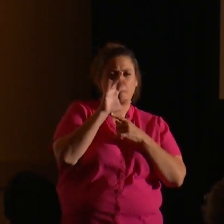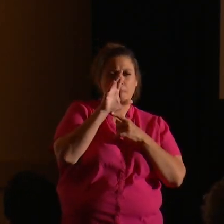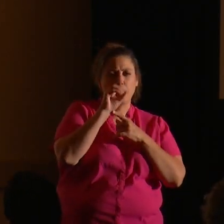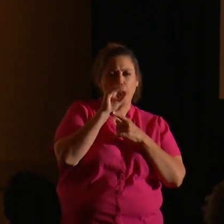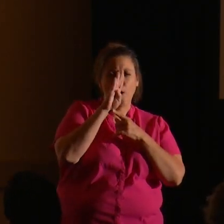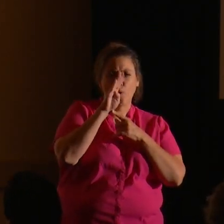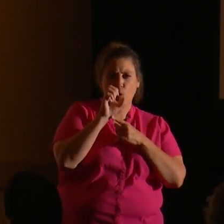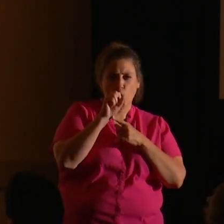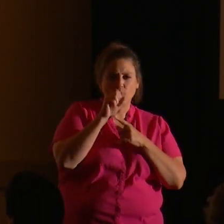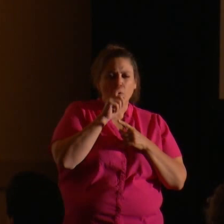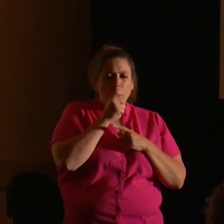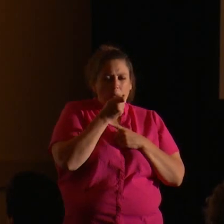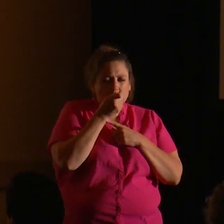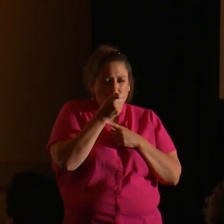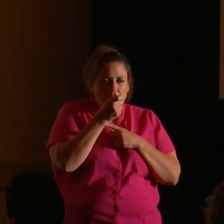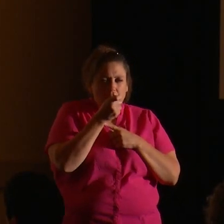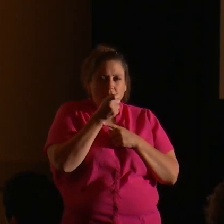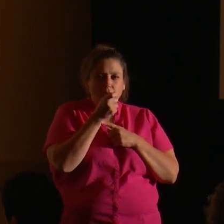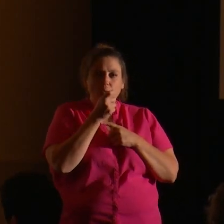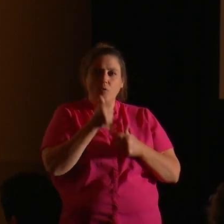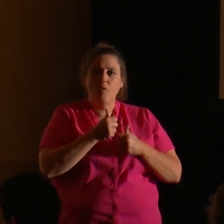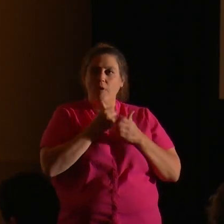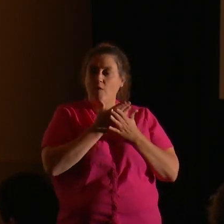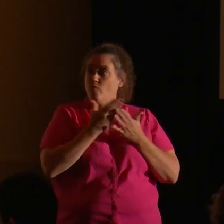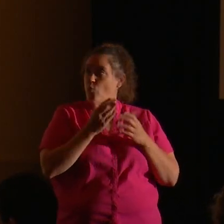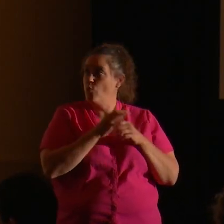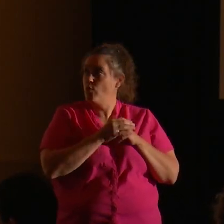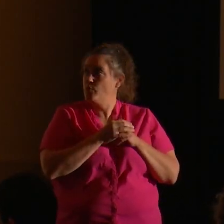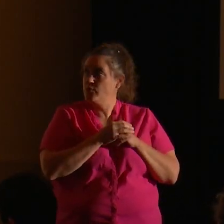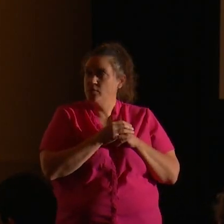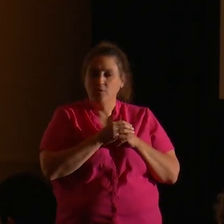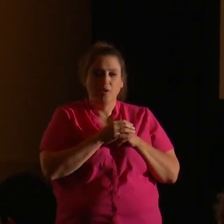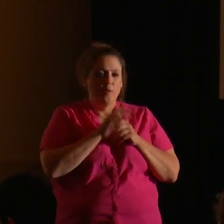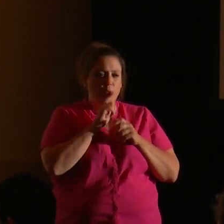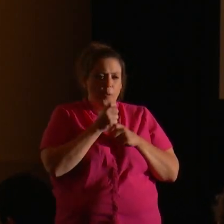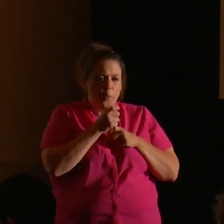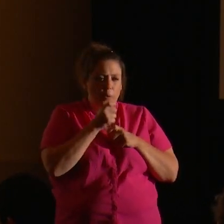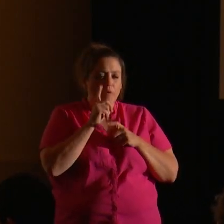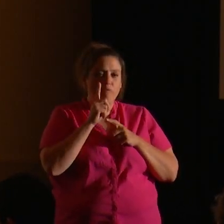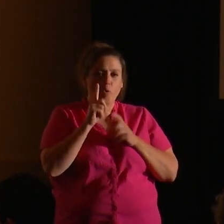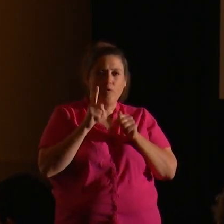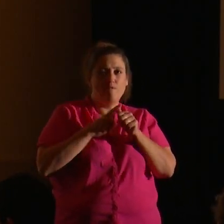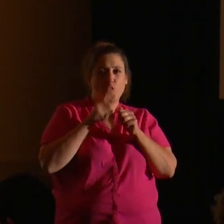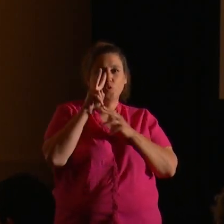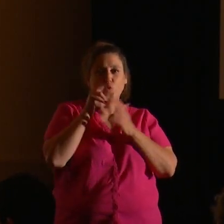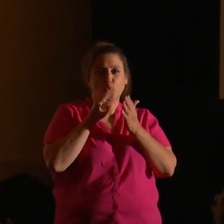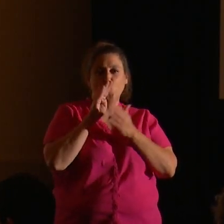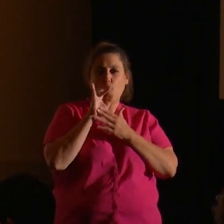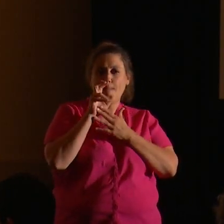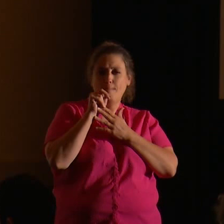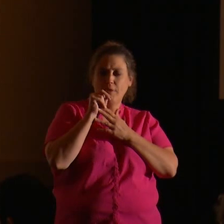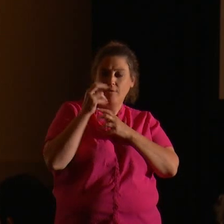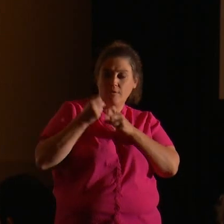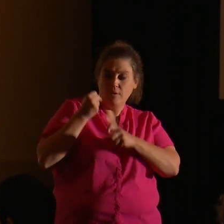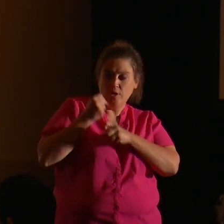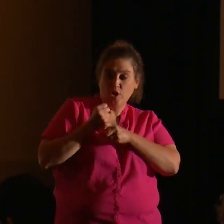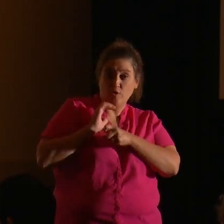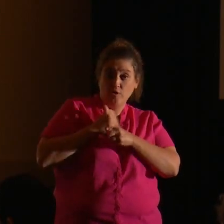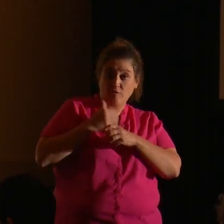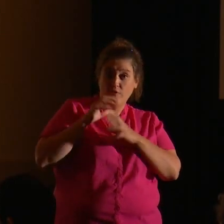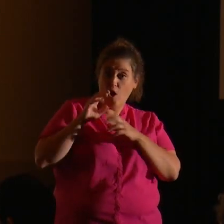the primary life forms on our planet. For the first two billion years of our planet, we had only microbes.